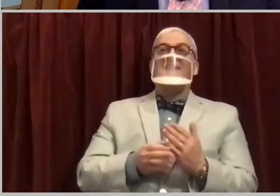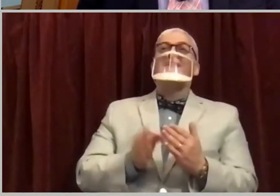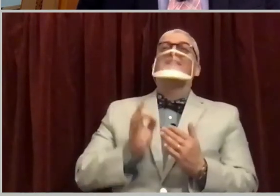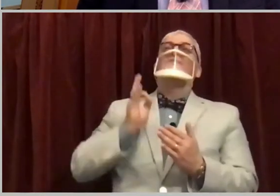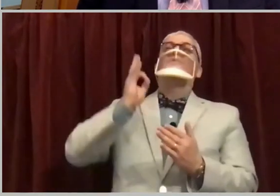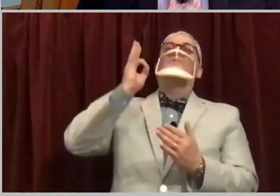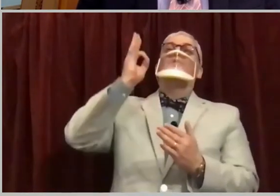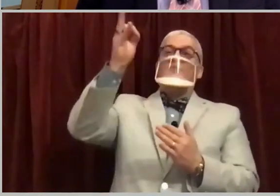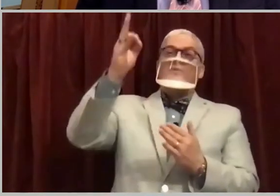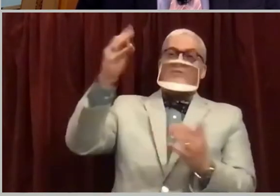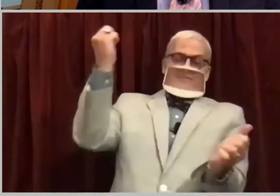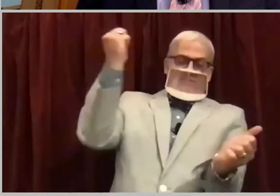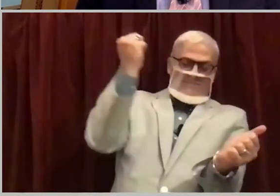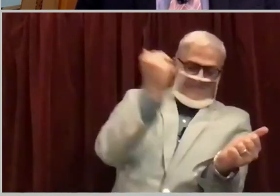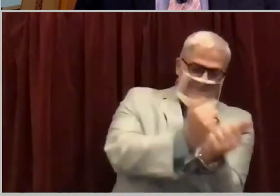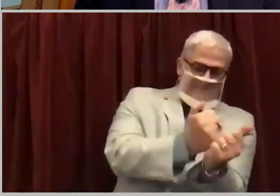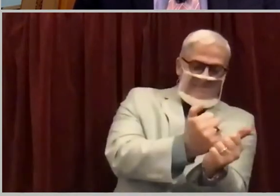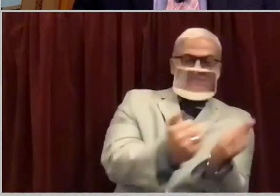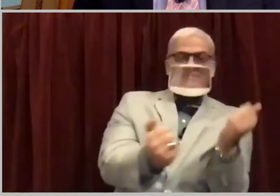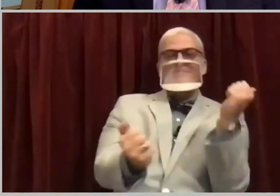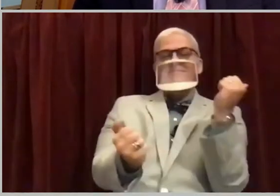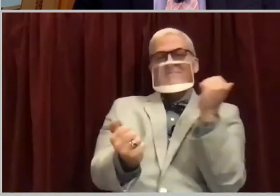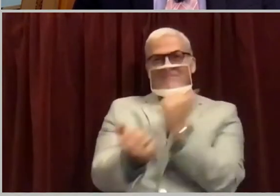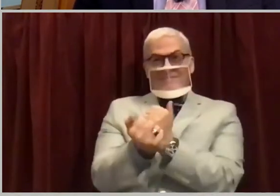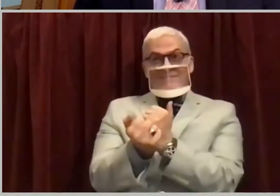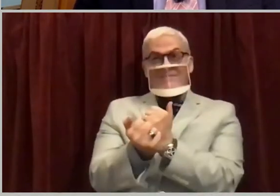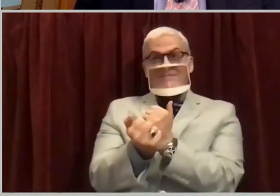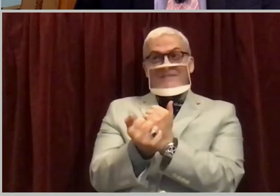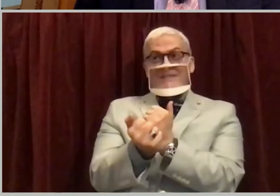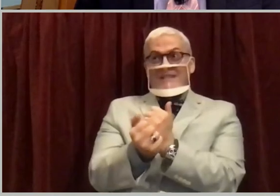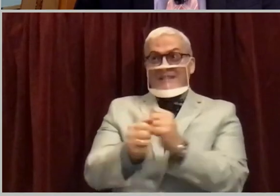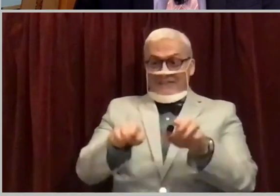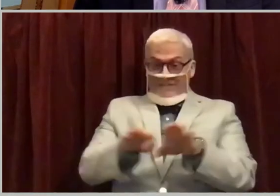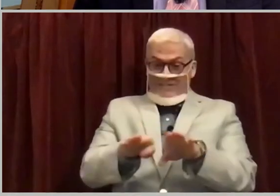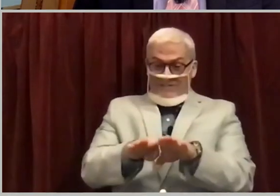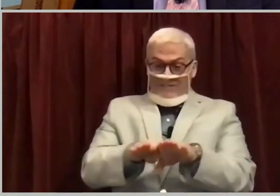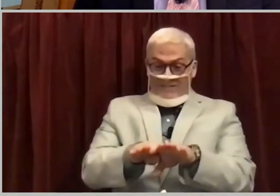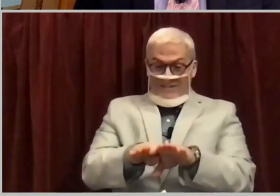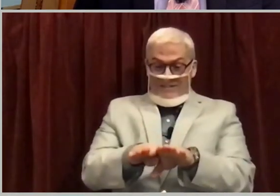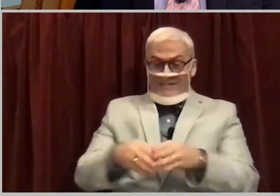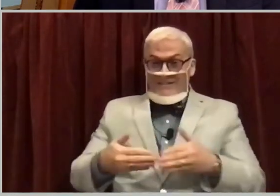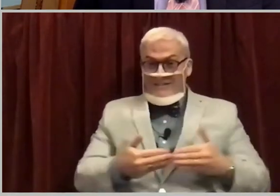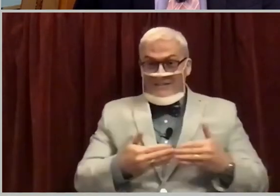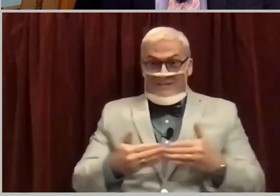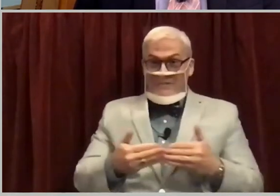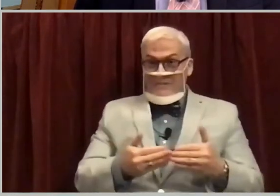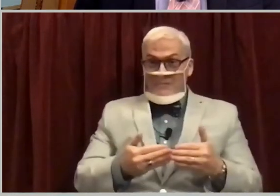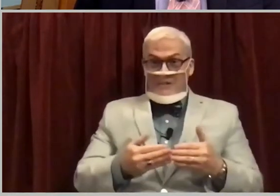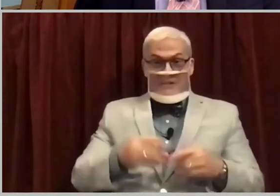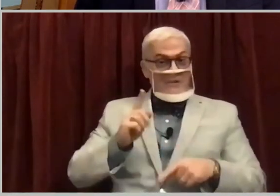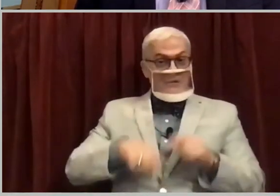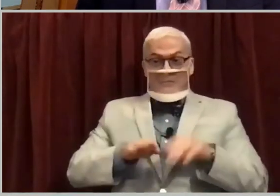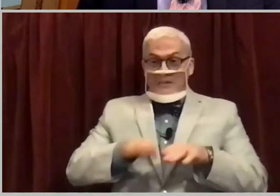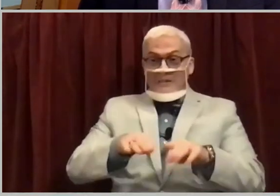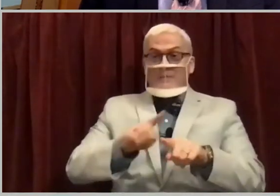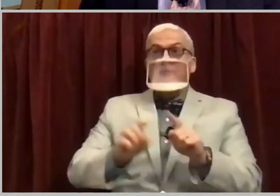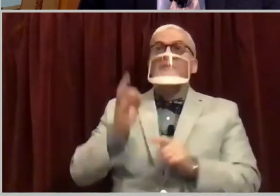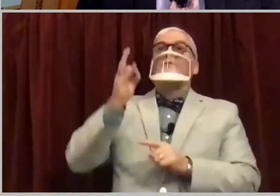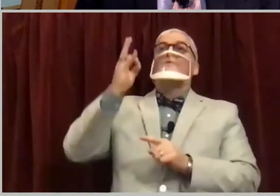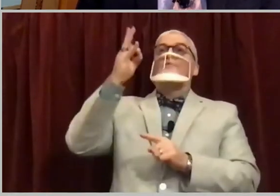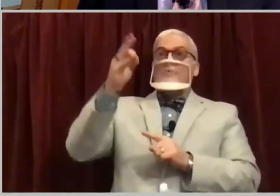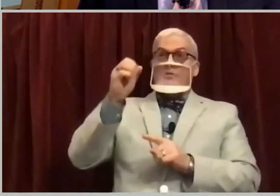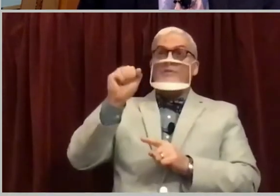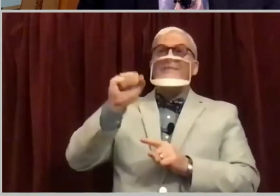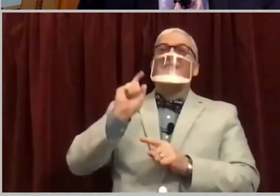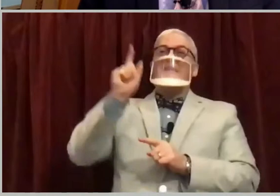could be driven through them. Those tiny baby feet that were unable to walk would one day stagger